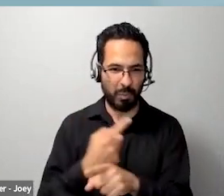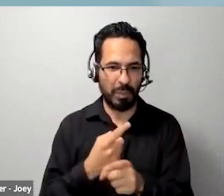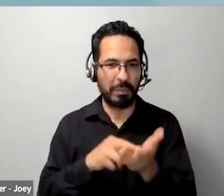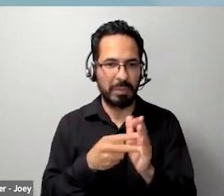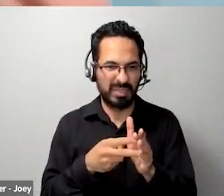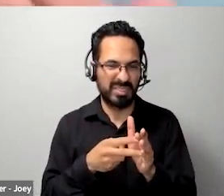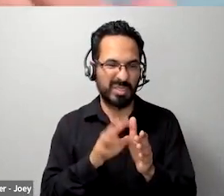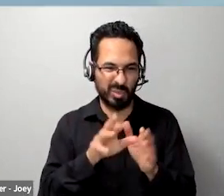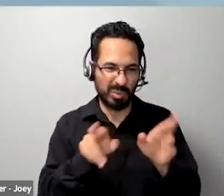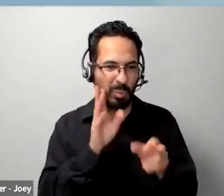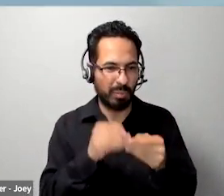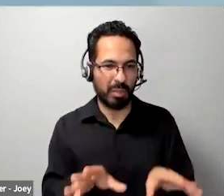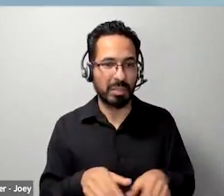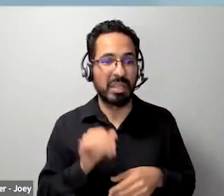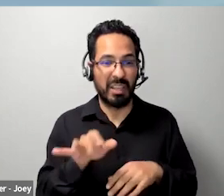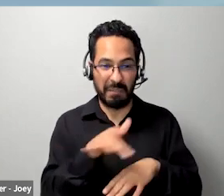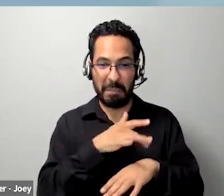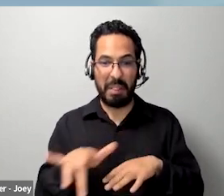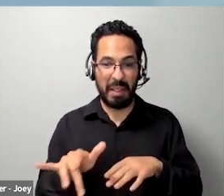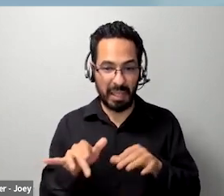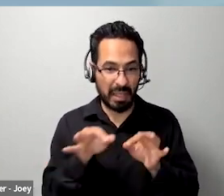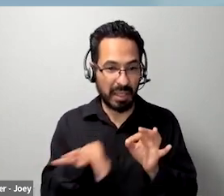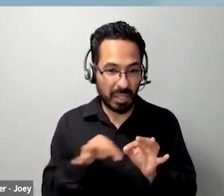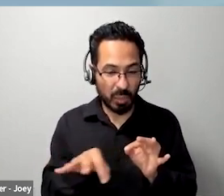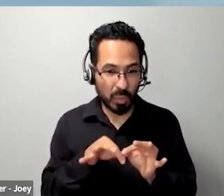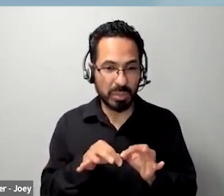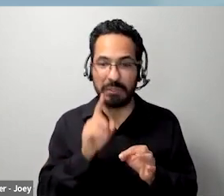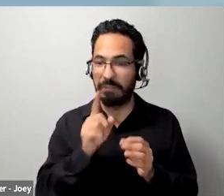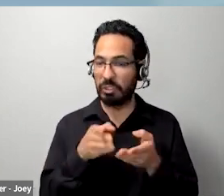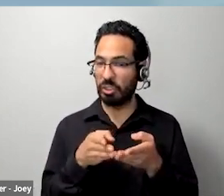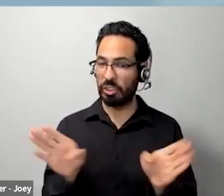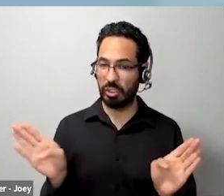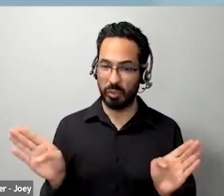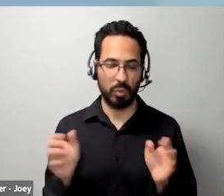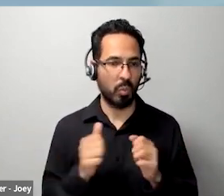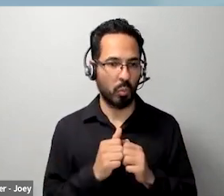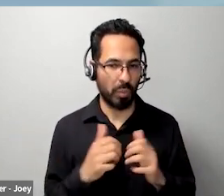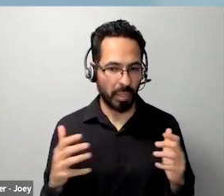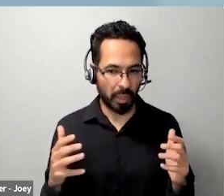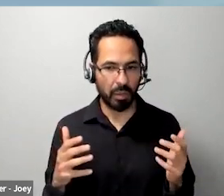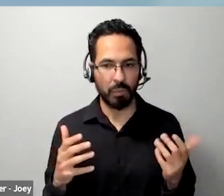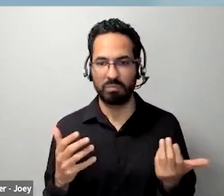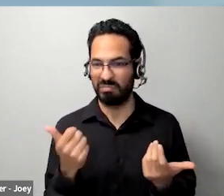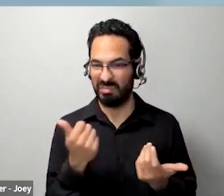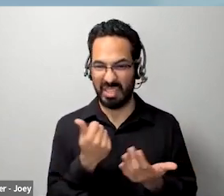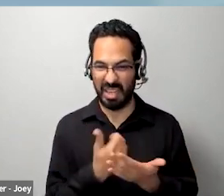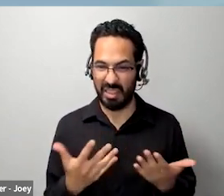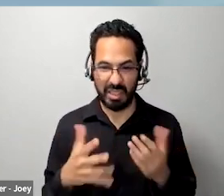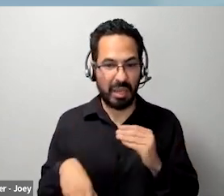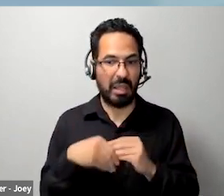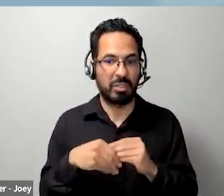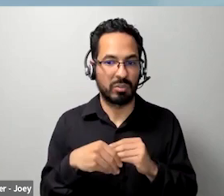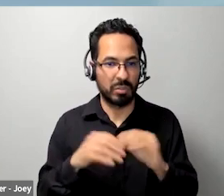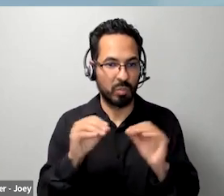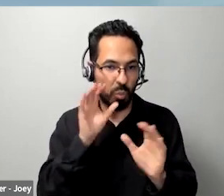lost. If you keep it plain language, and just very general without anything extra